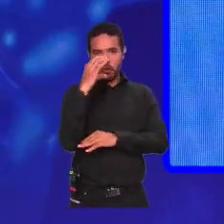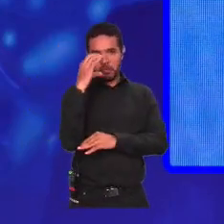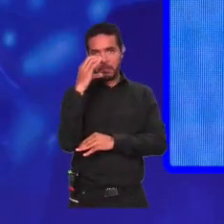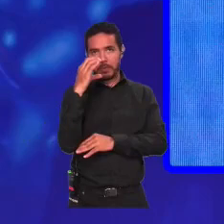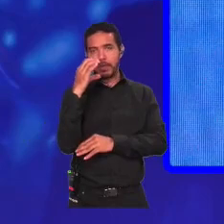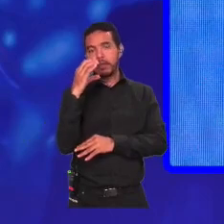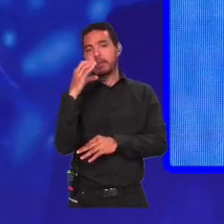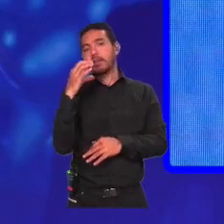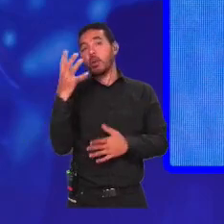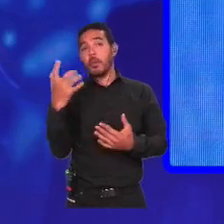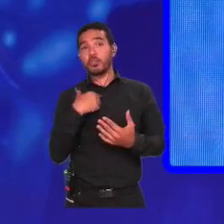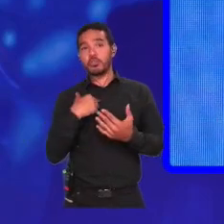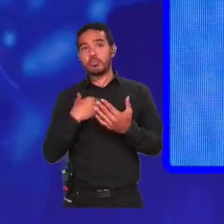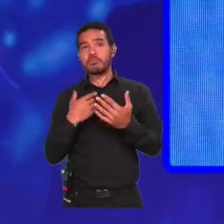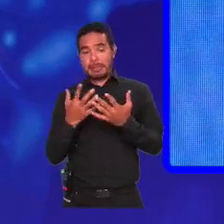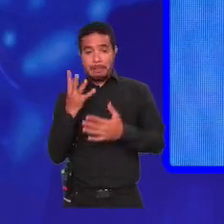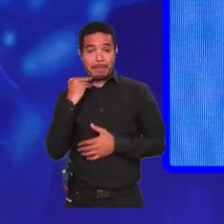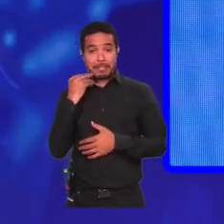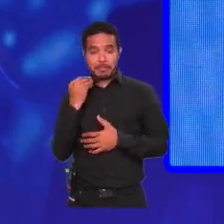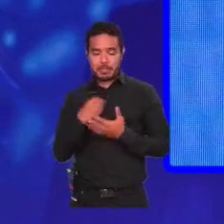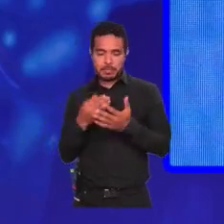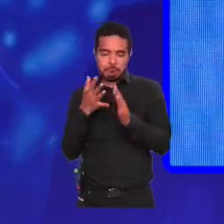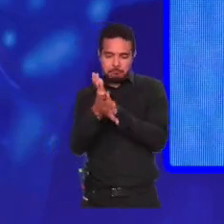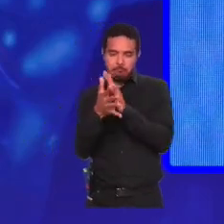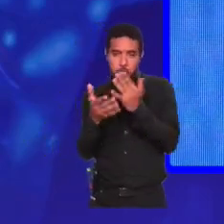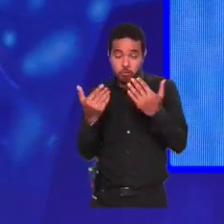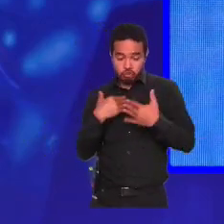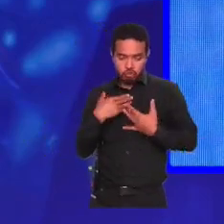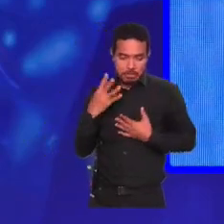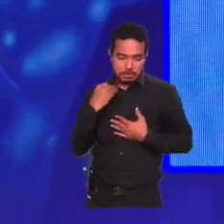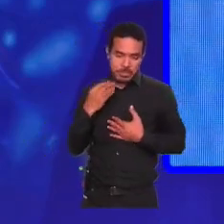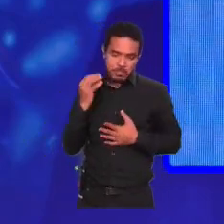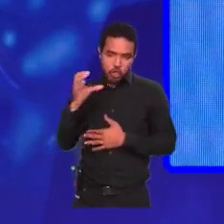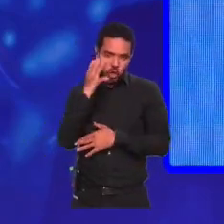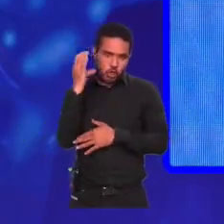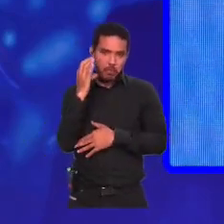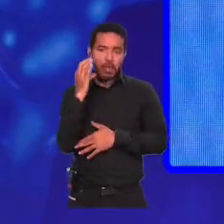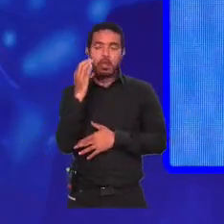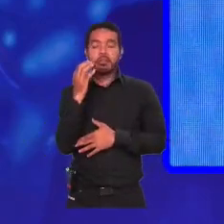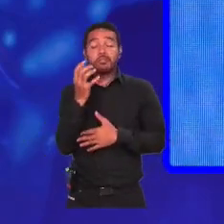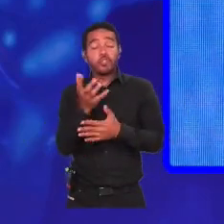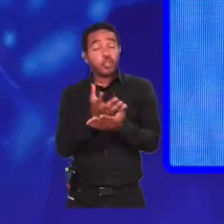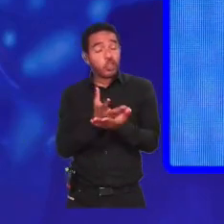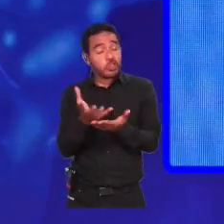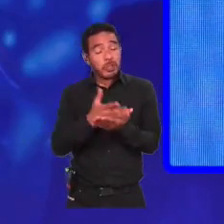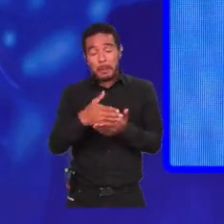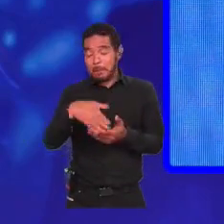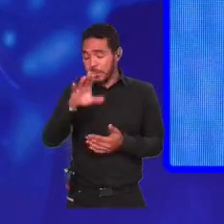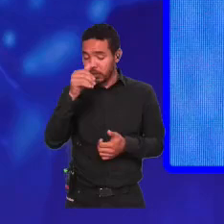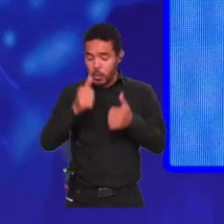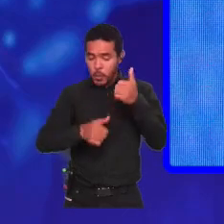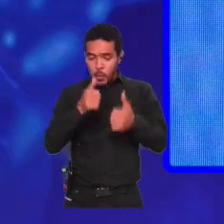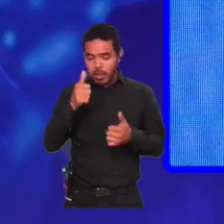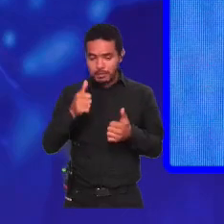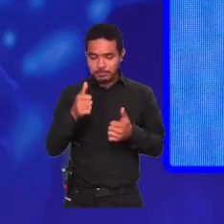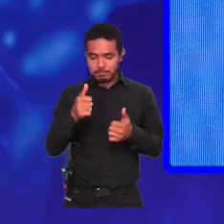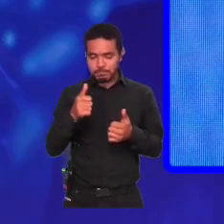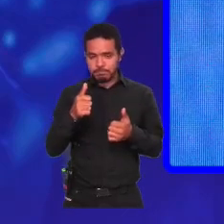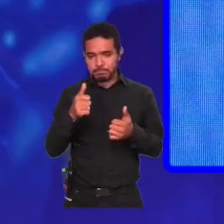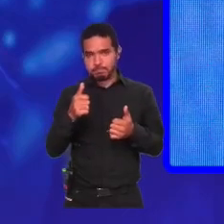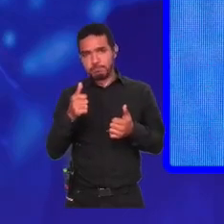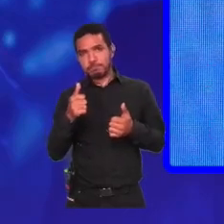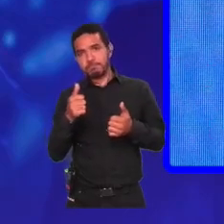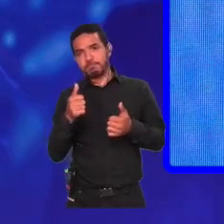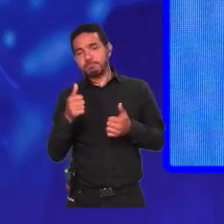this experience as a Colombian. And I think the advice I will give folks, I'll split it into three different areas. And I think it applies to you as a